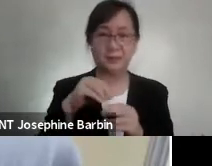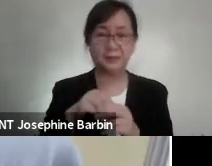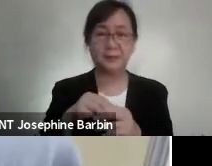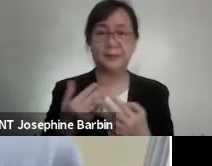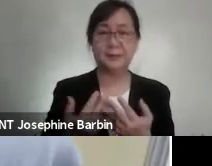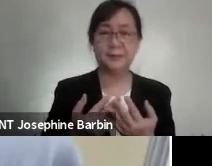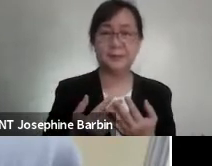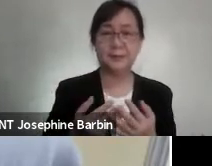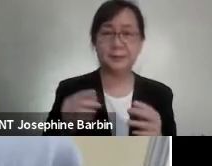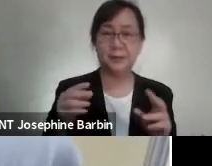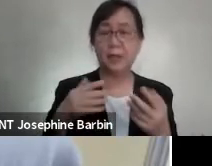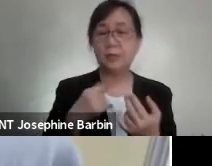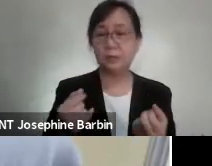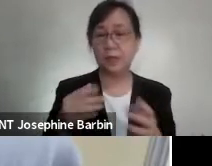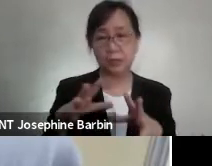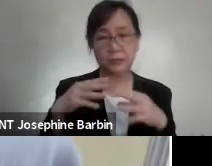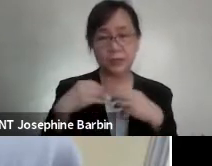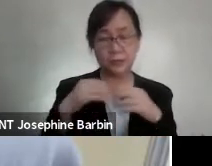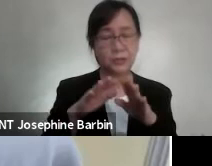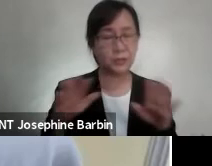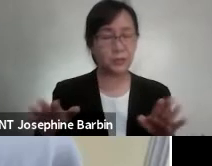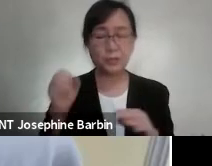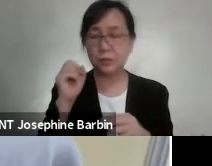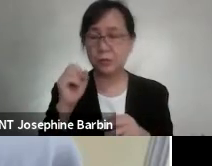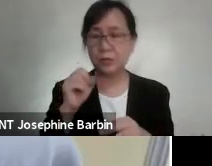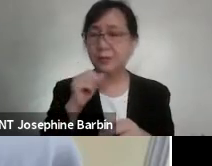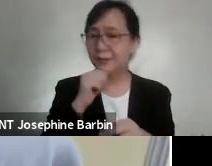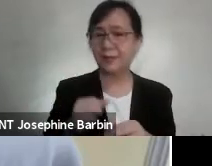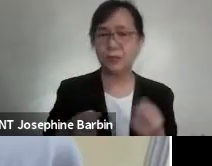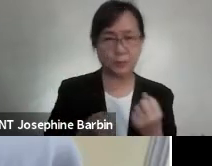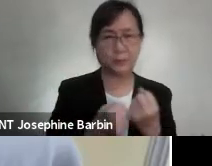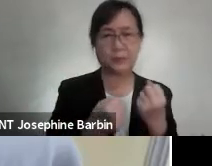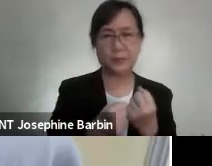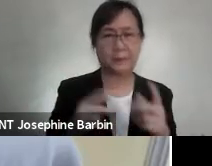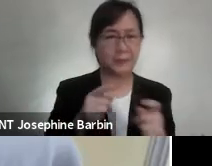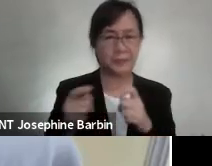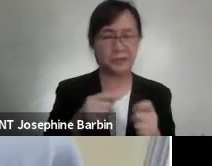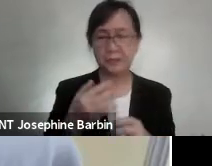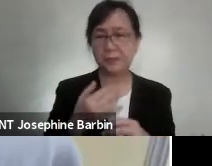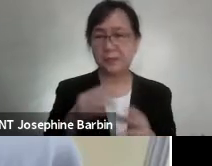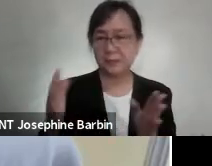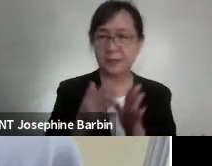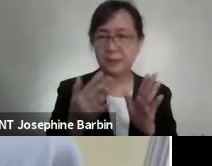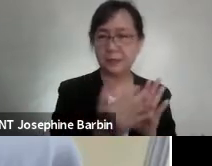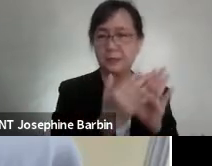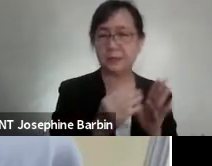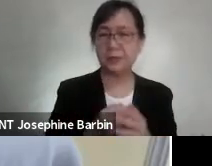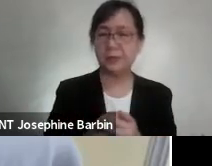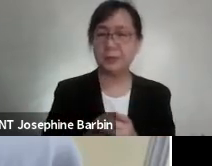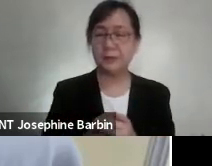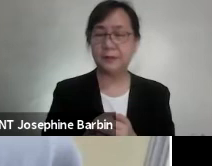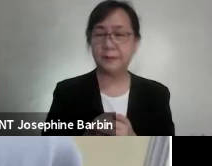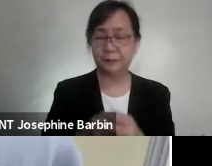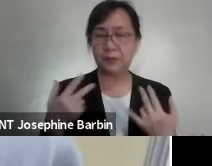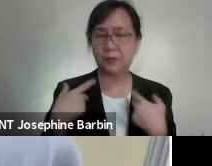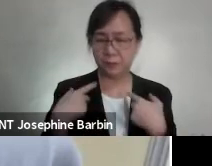for states and others to acknowledge that children want support to manage these interactions. And I think